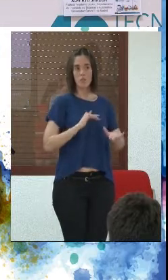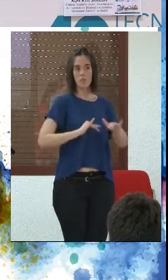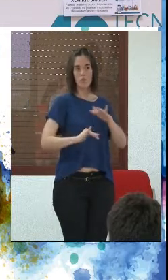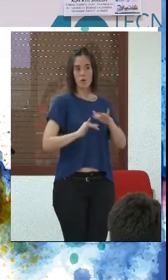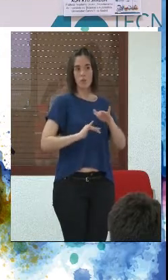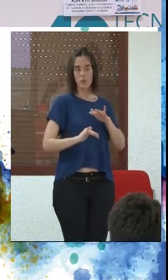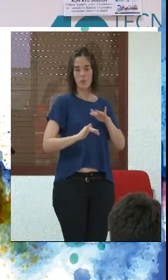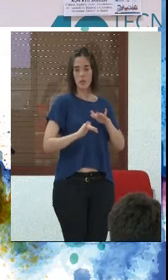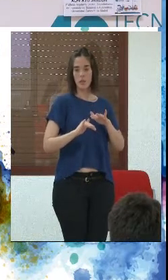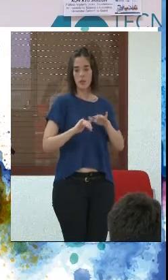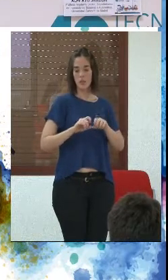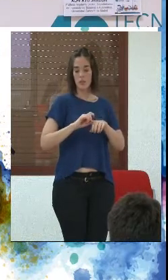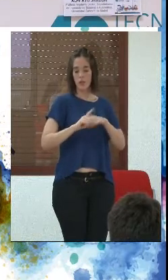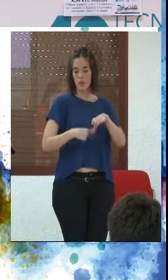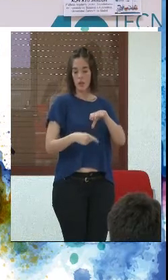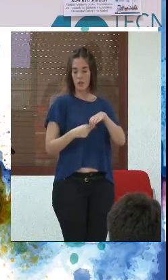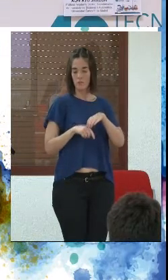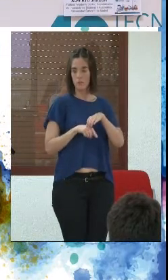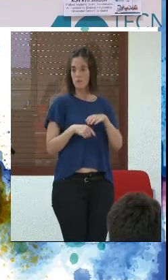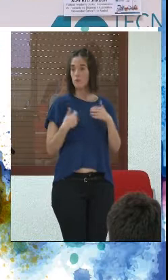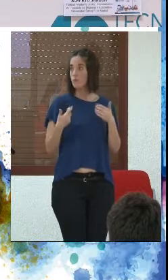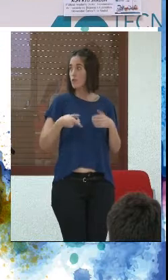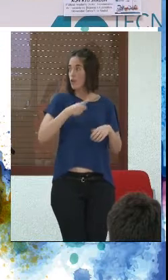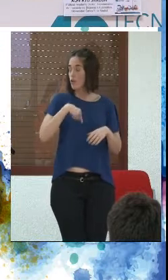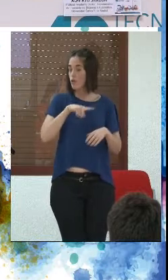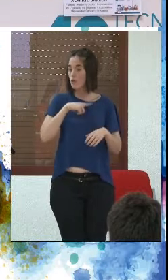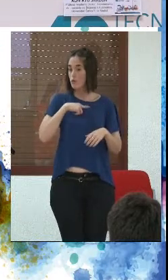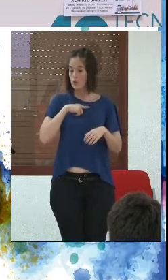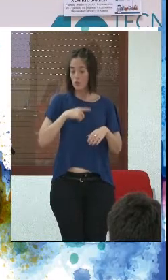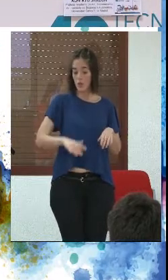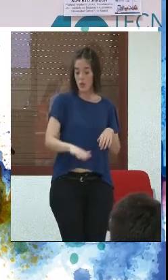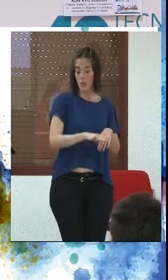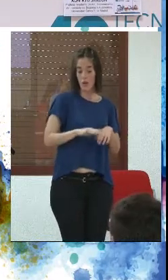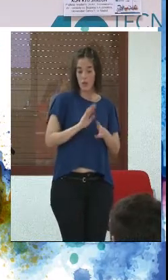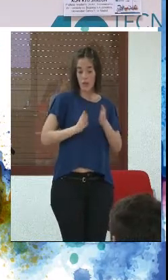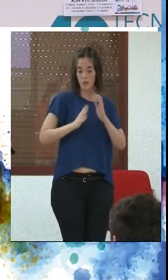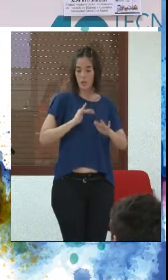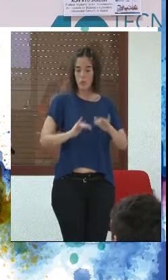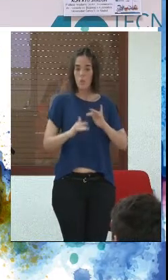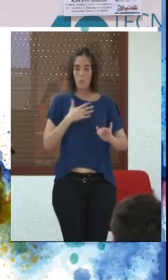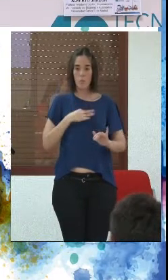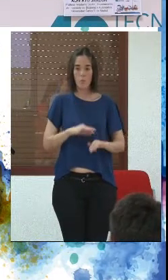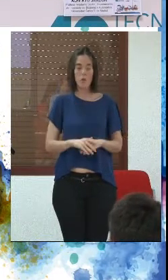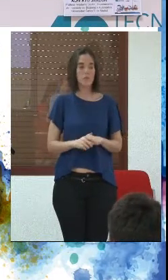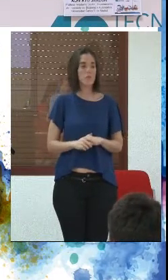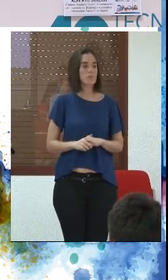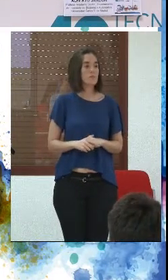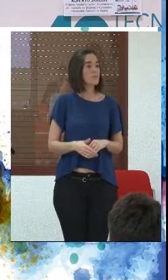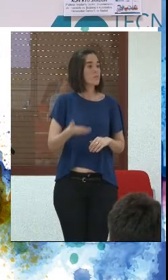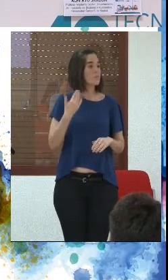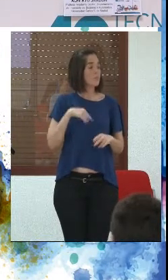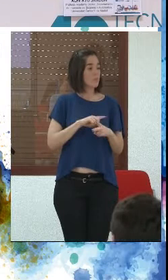on movement on a treadmill, whereas we can move in the whole